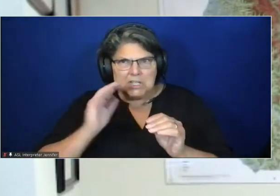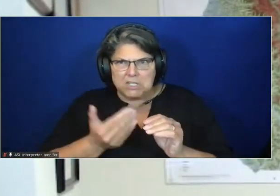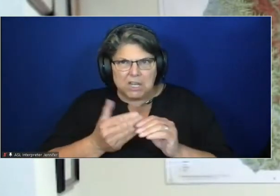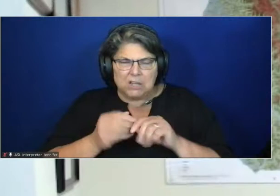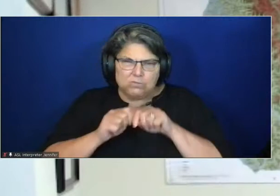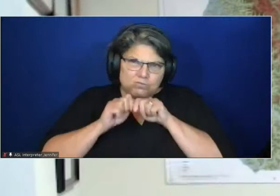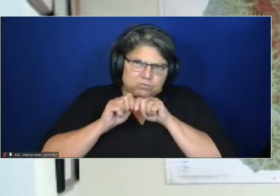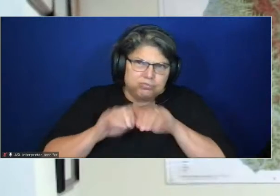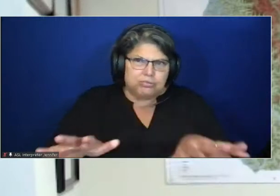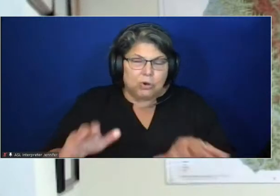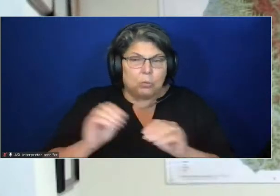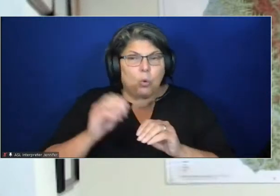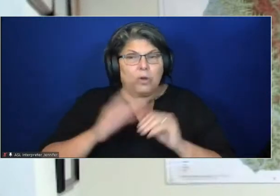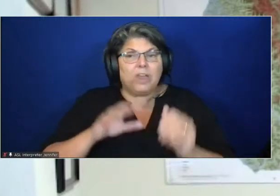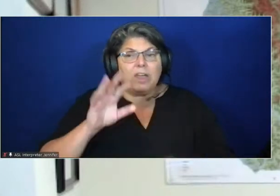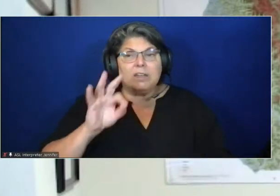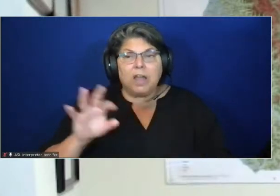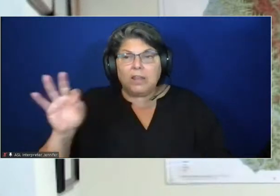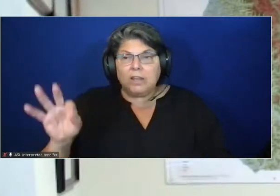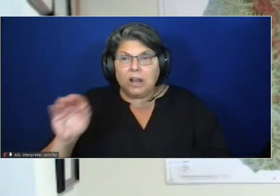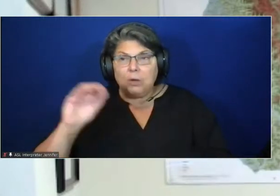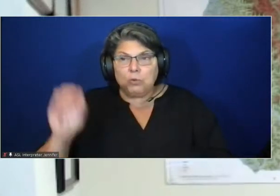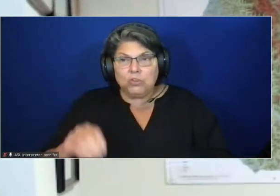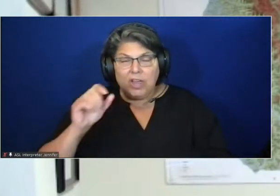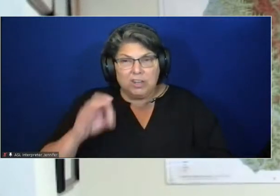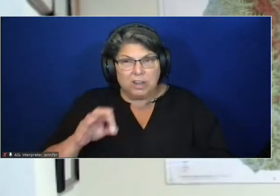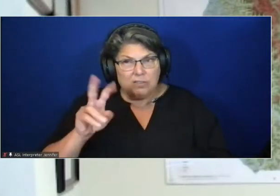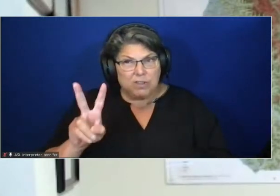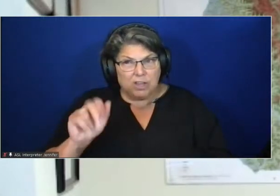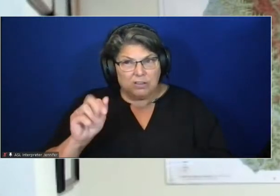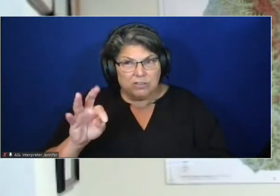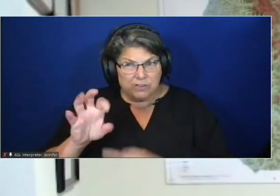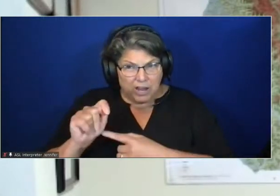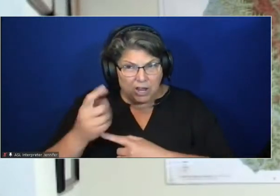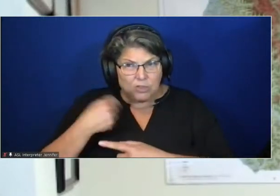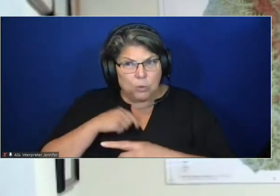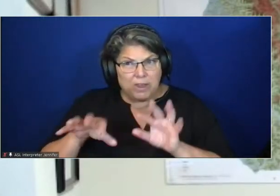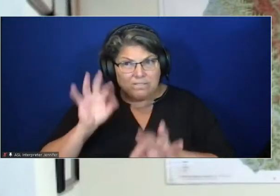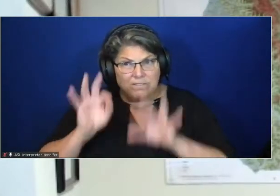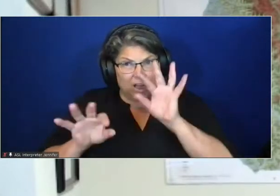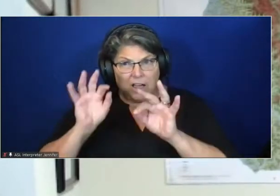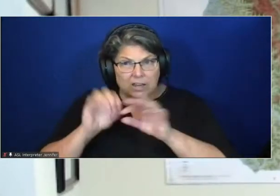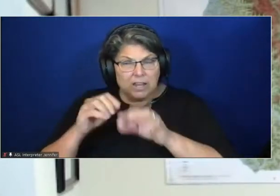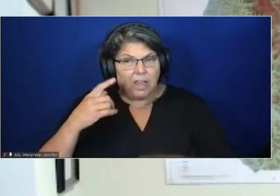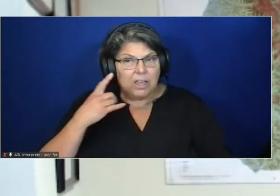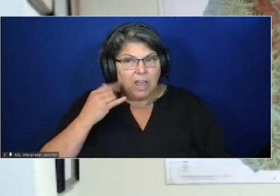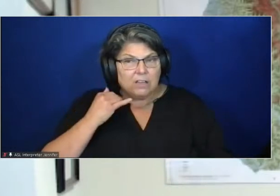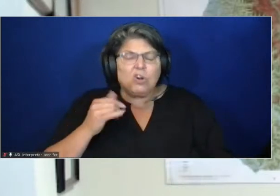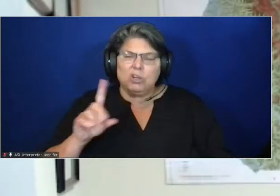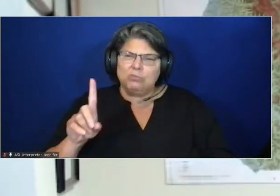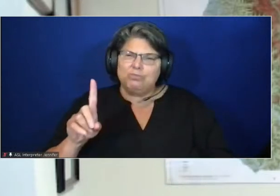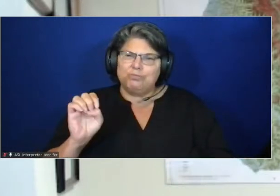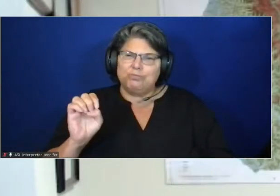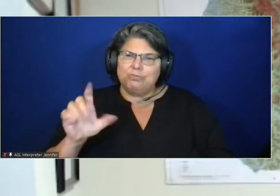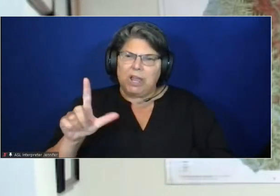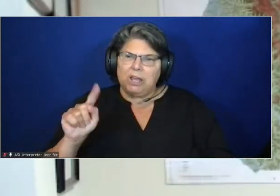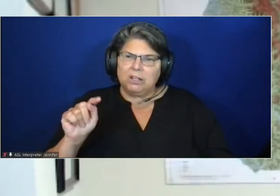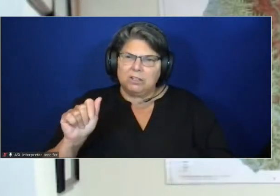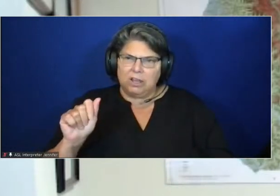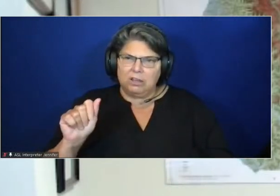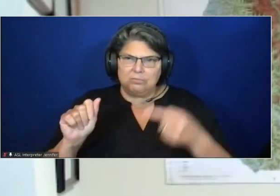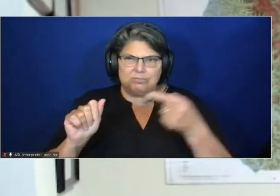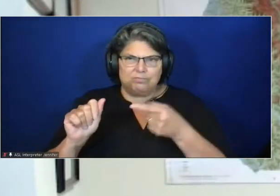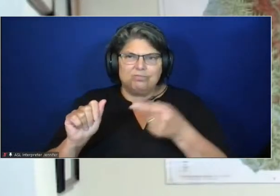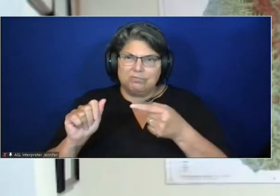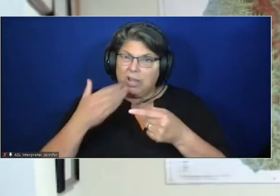over 99% of the variants that are found in California are the Delta variant, which in my opinion is